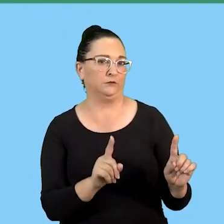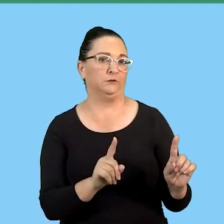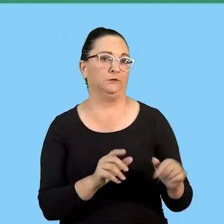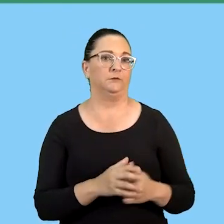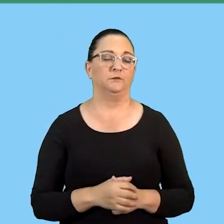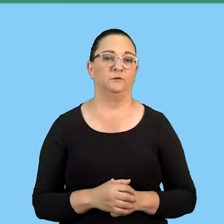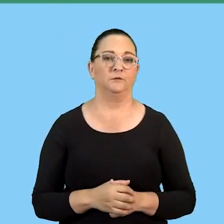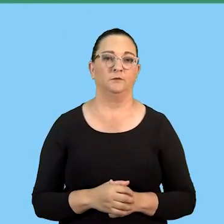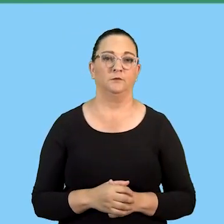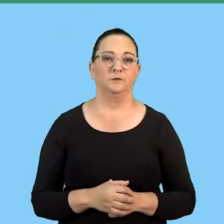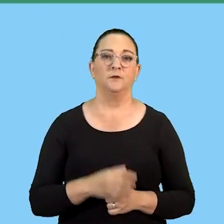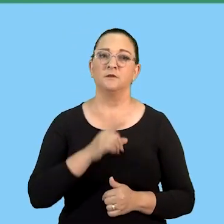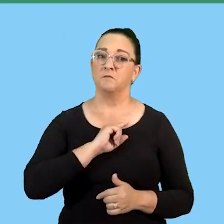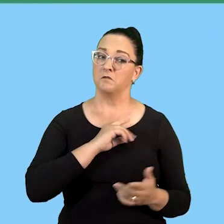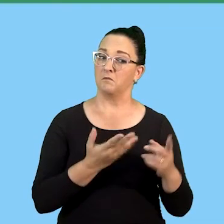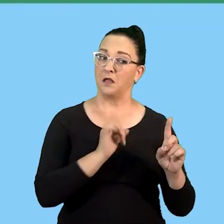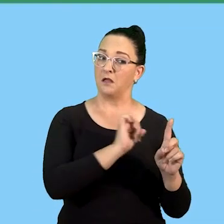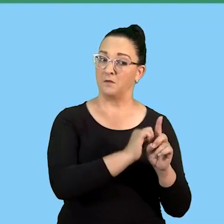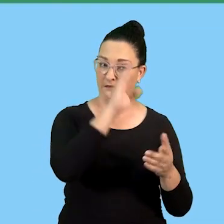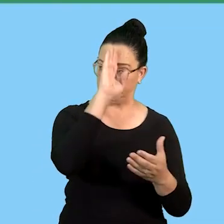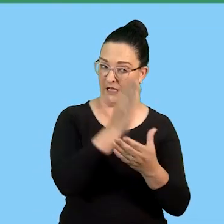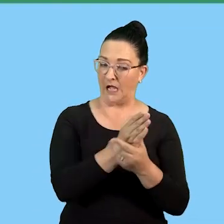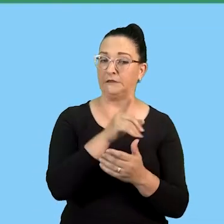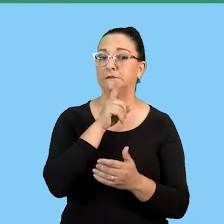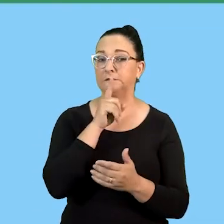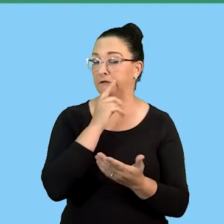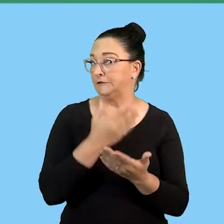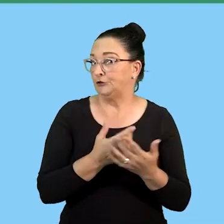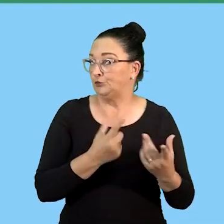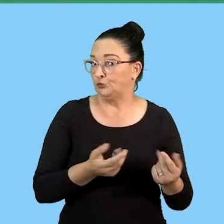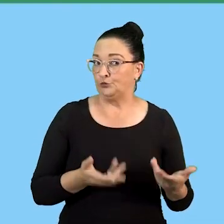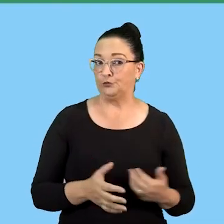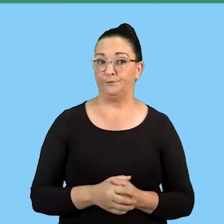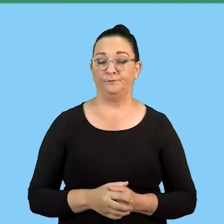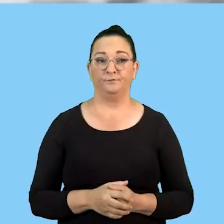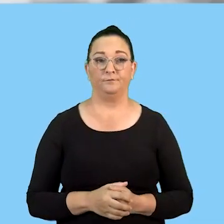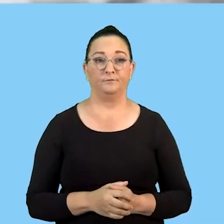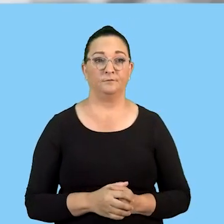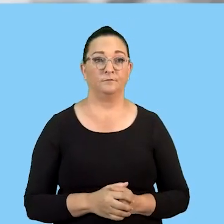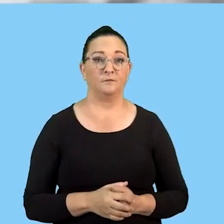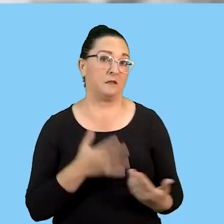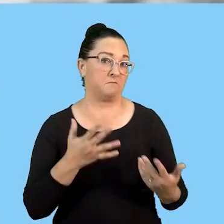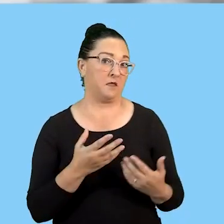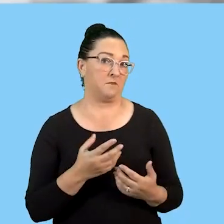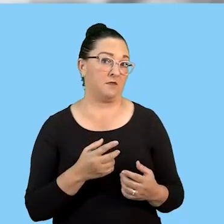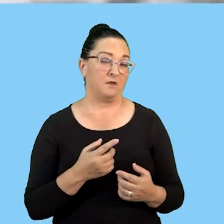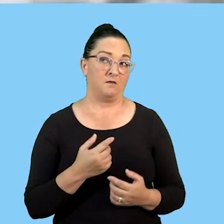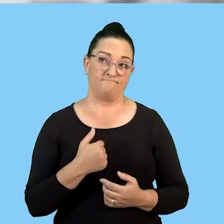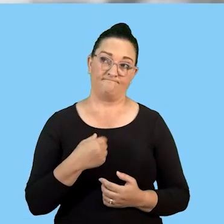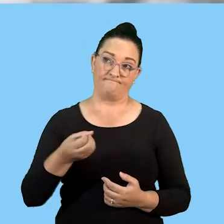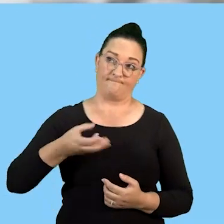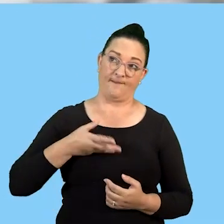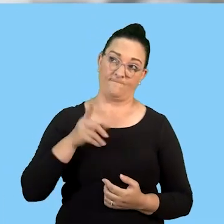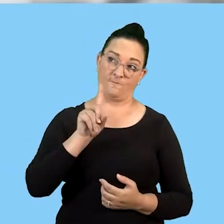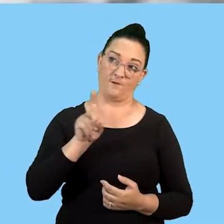requesting them to complete various psychometric tests. So for example, I will be given maybe